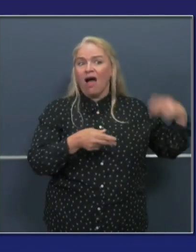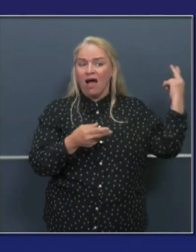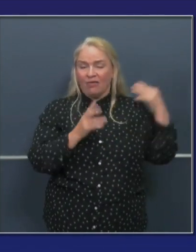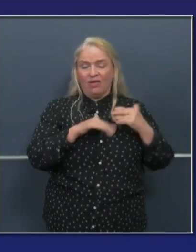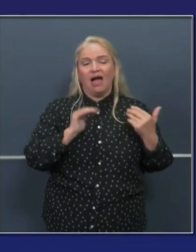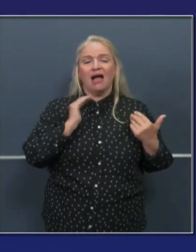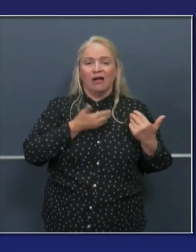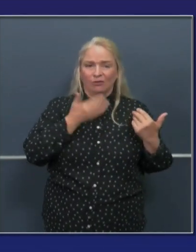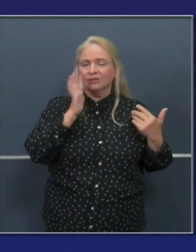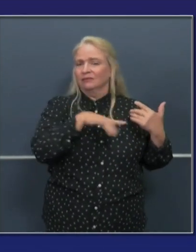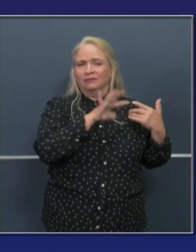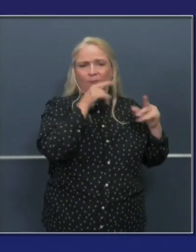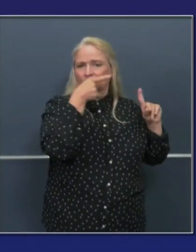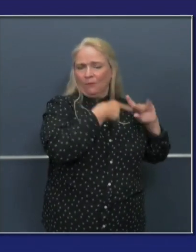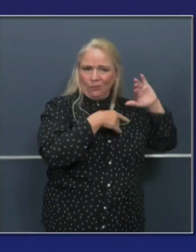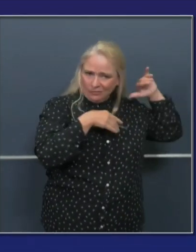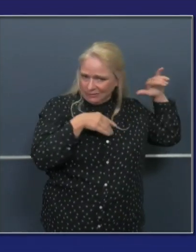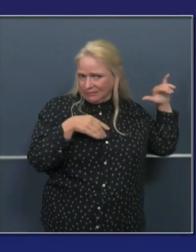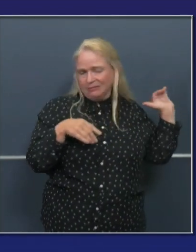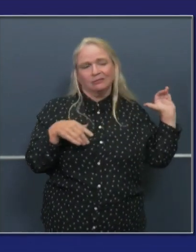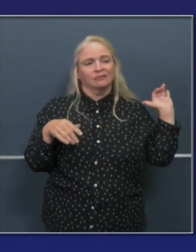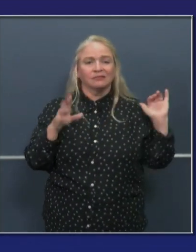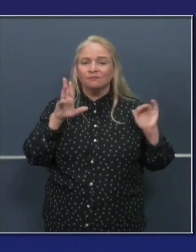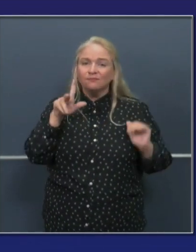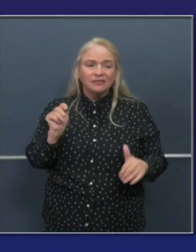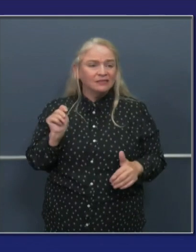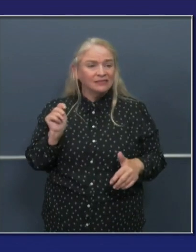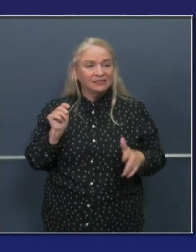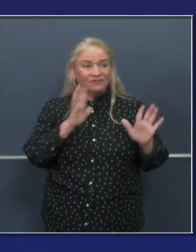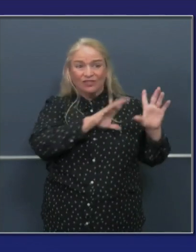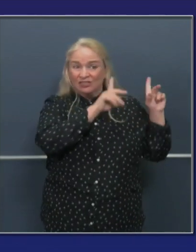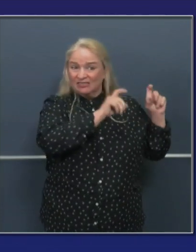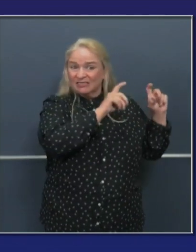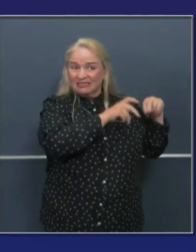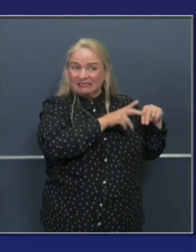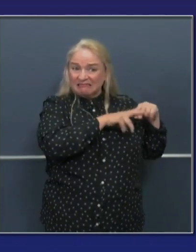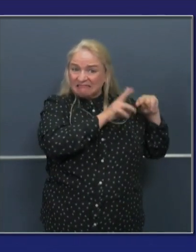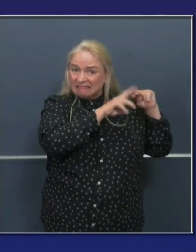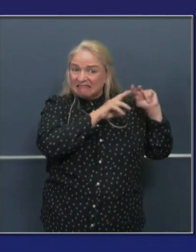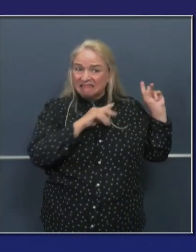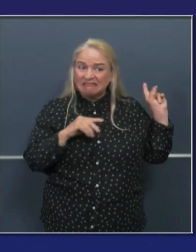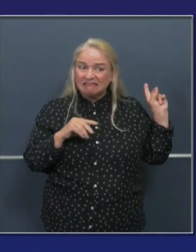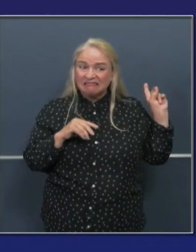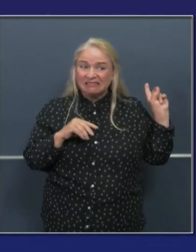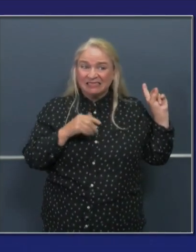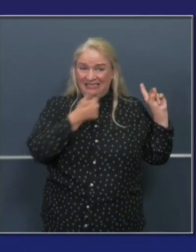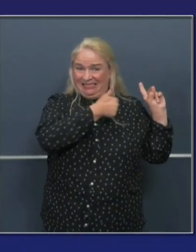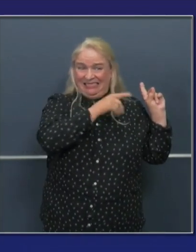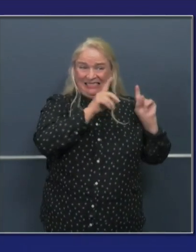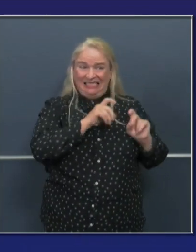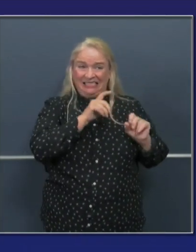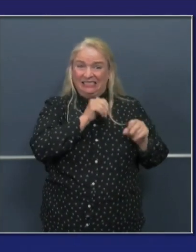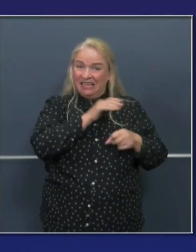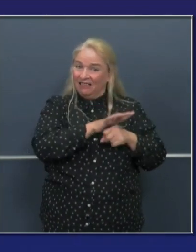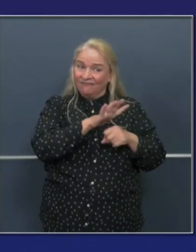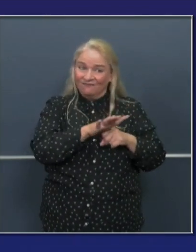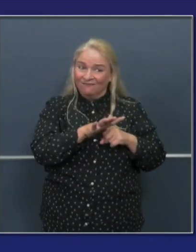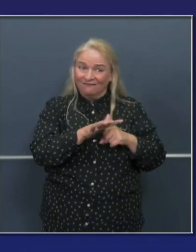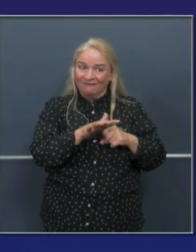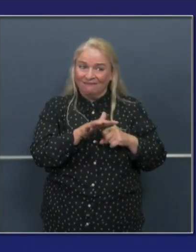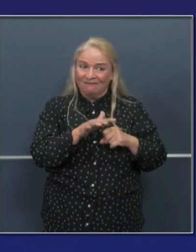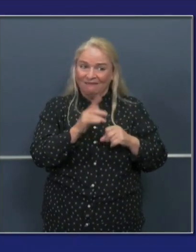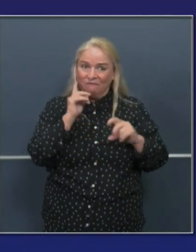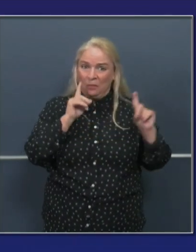a consequence, testing is increasing. Testing supply constraints are starting to present themselves again, and